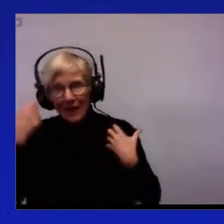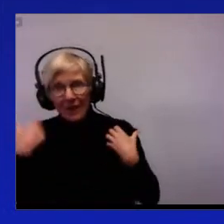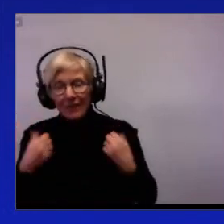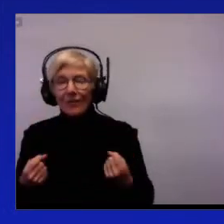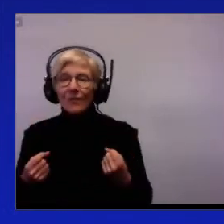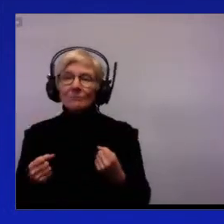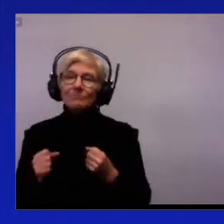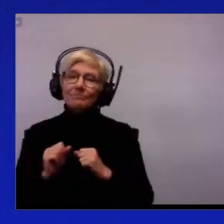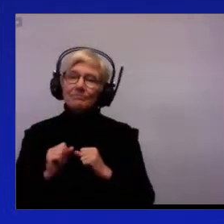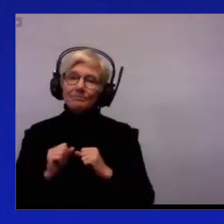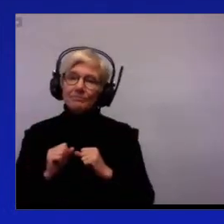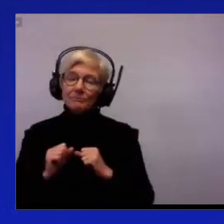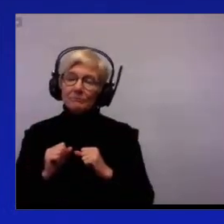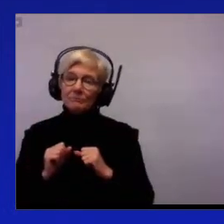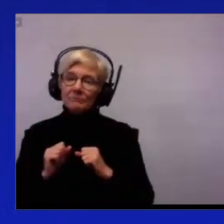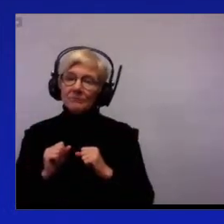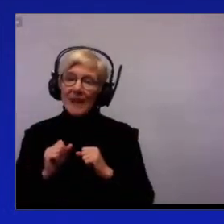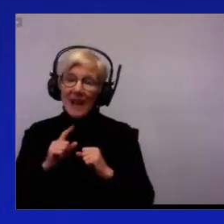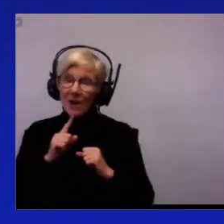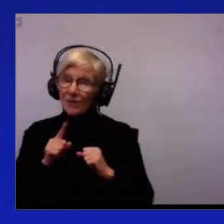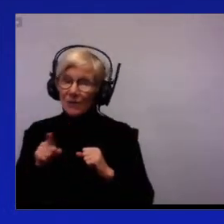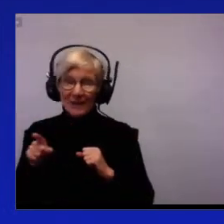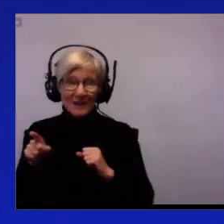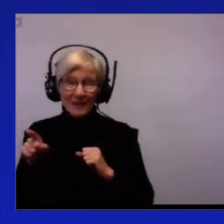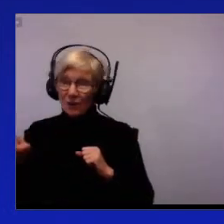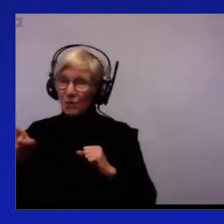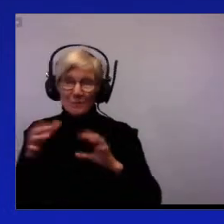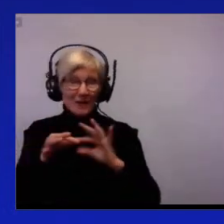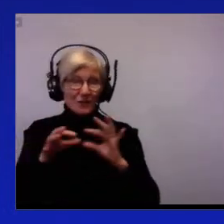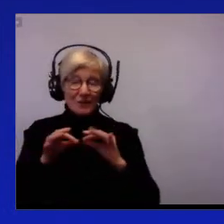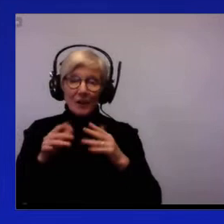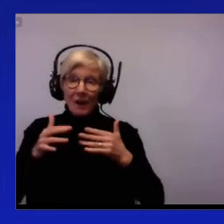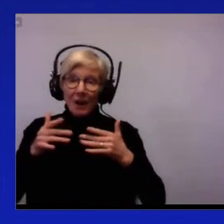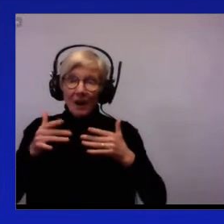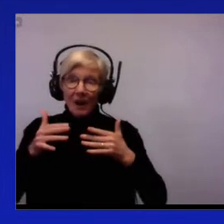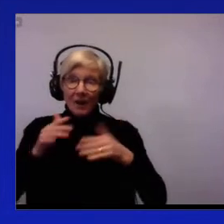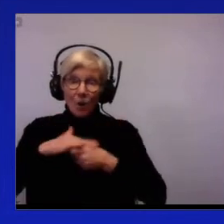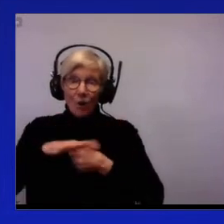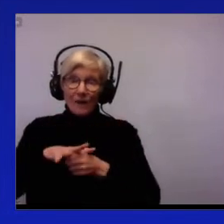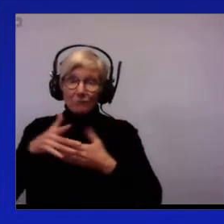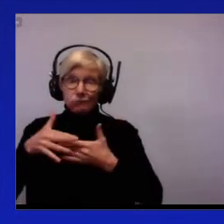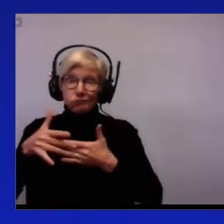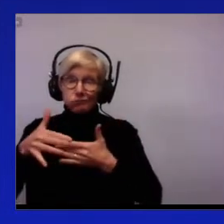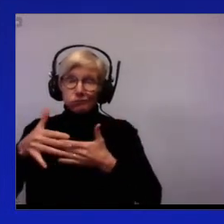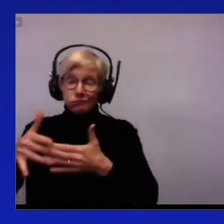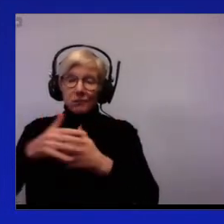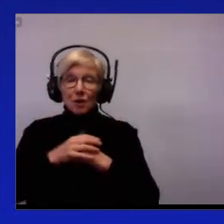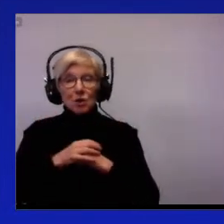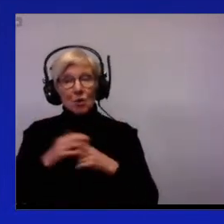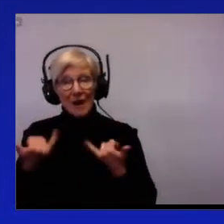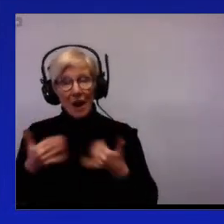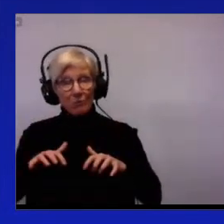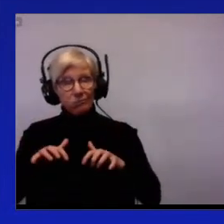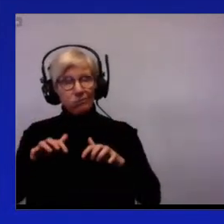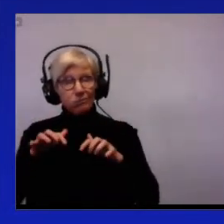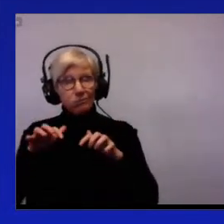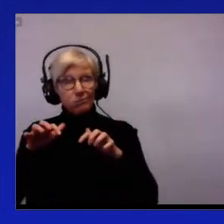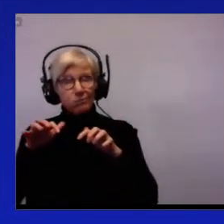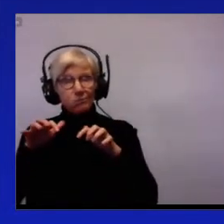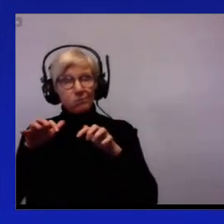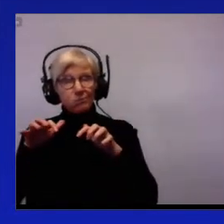today, we still have a long way to go. So given that a critical mass of our population will